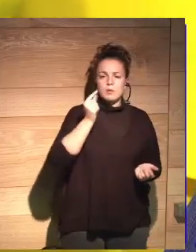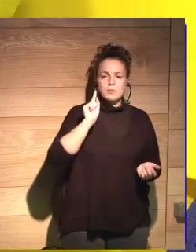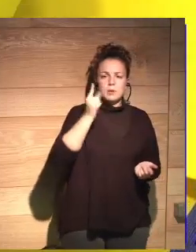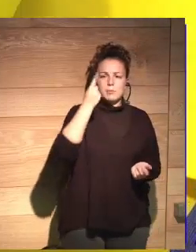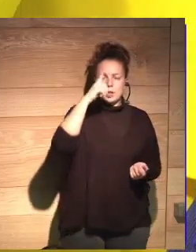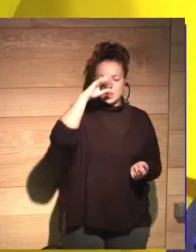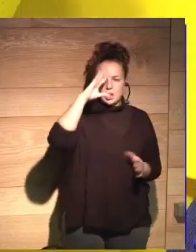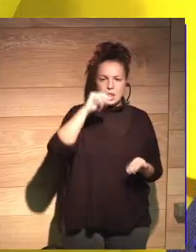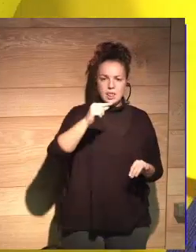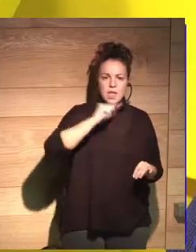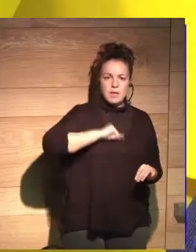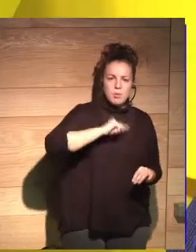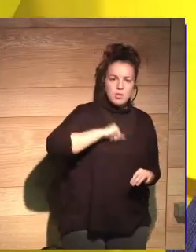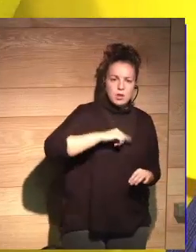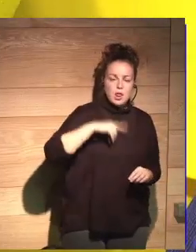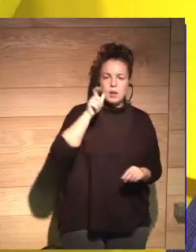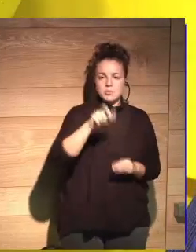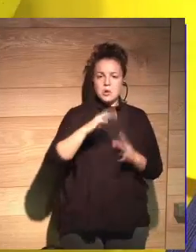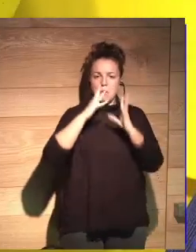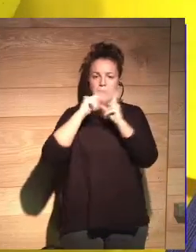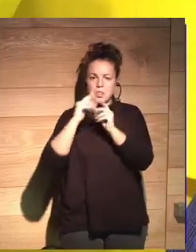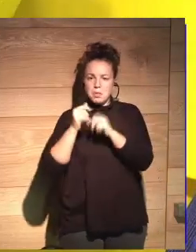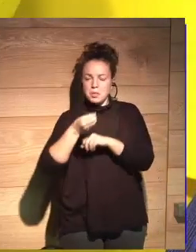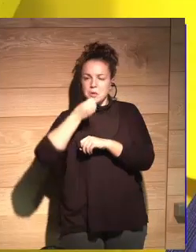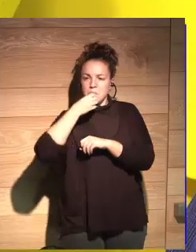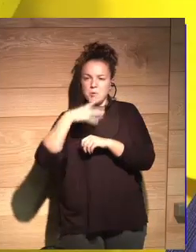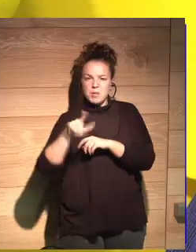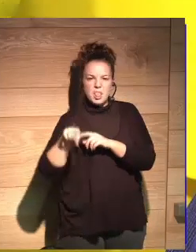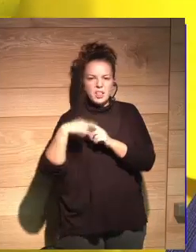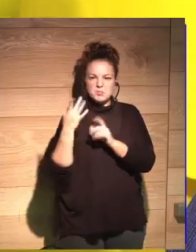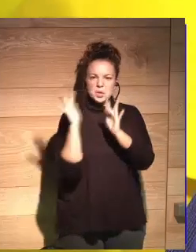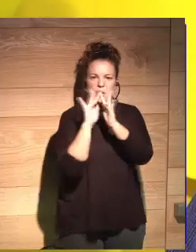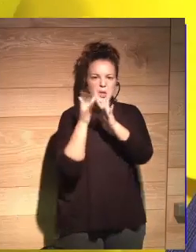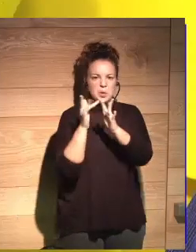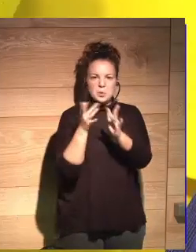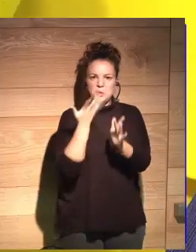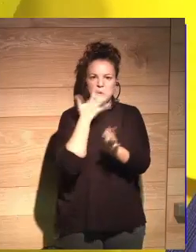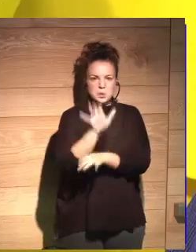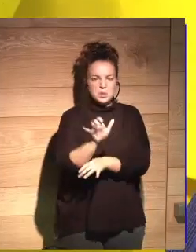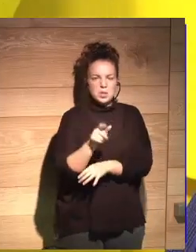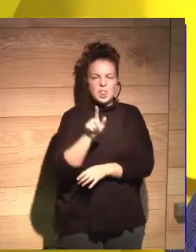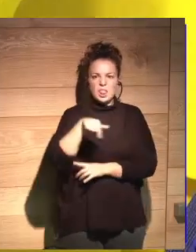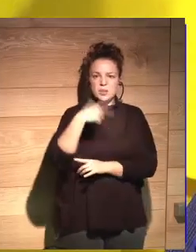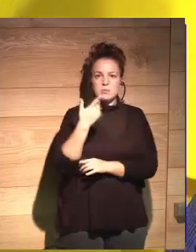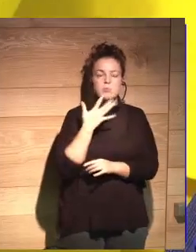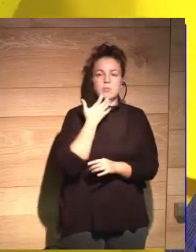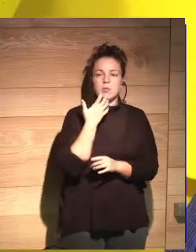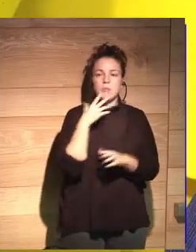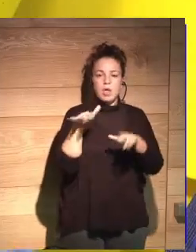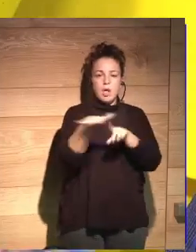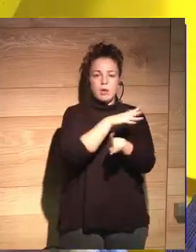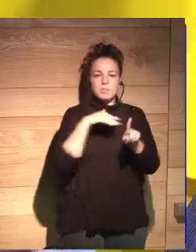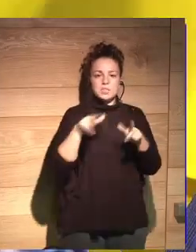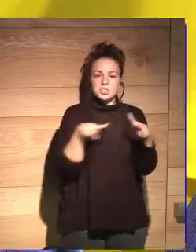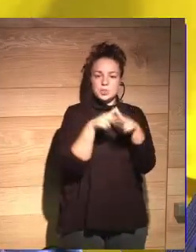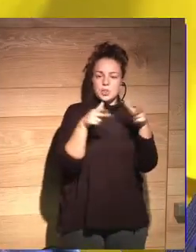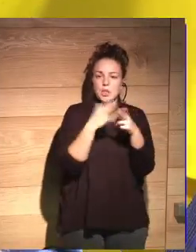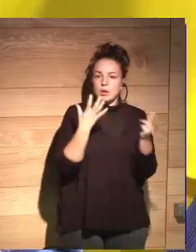have emotional intelligence, you have people who are really good with mathematics and then you cannot deal with them, or they're